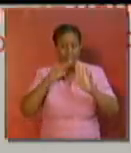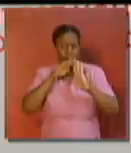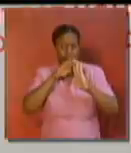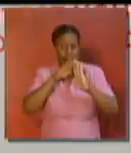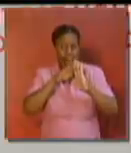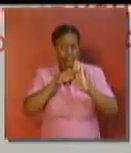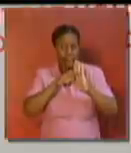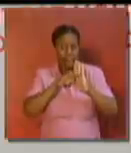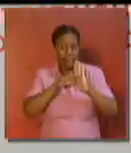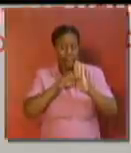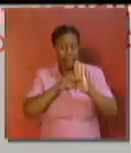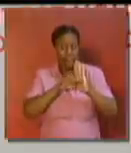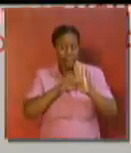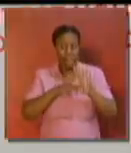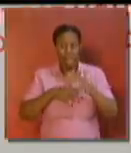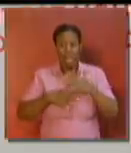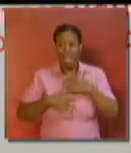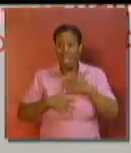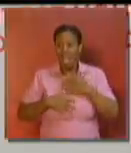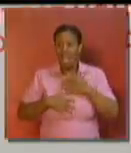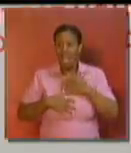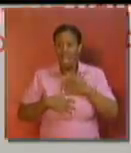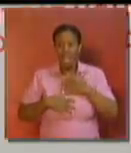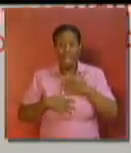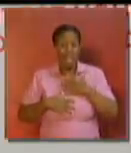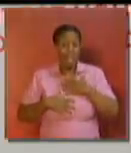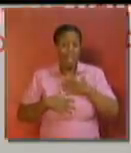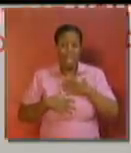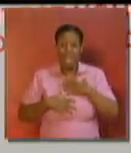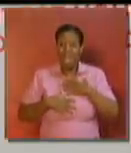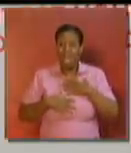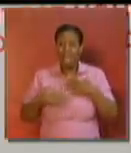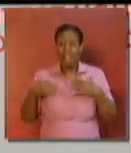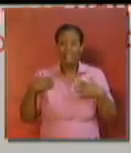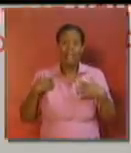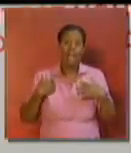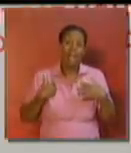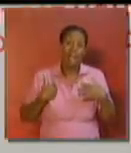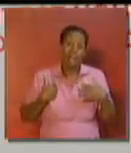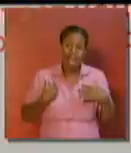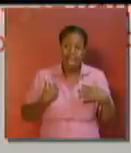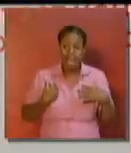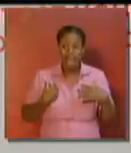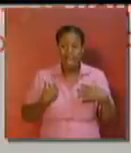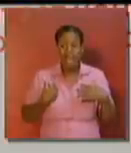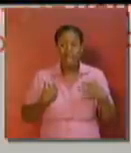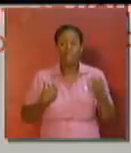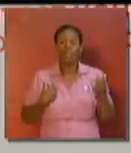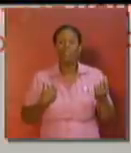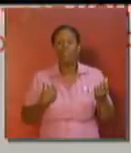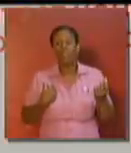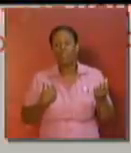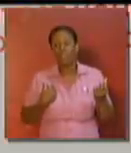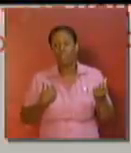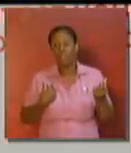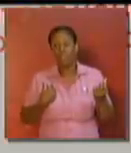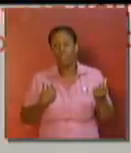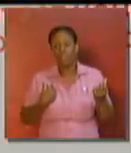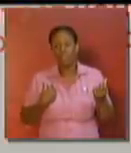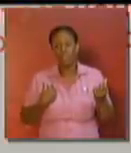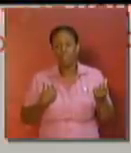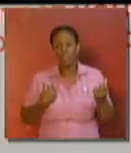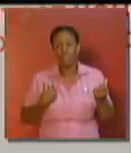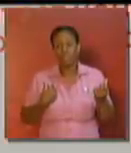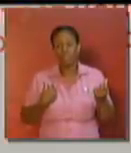more breathless, more tired, more fatigued, if you start to have worsening symptoms of any sort, please, even in advance of the